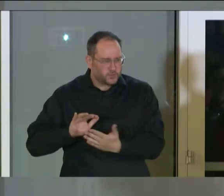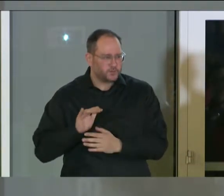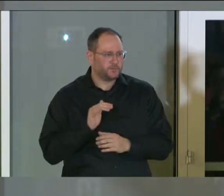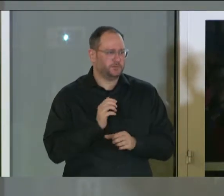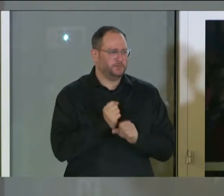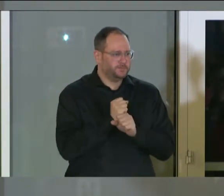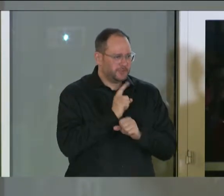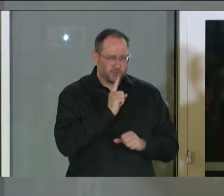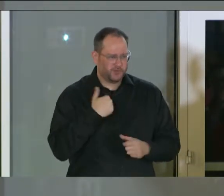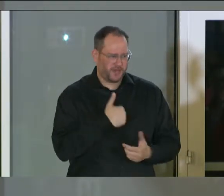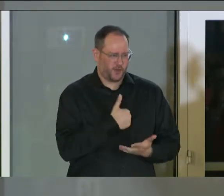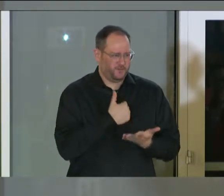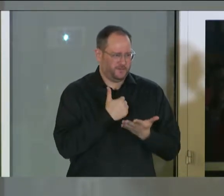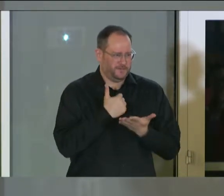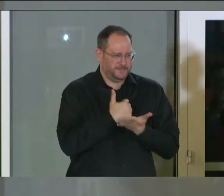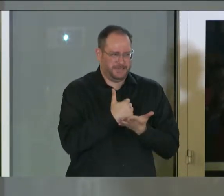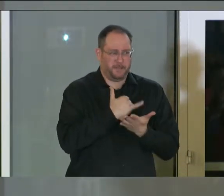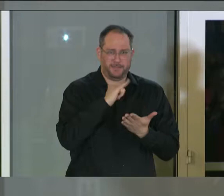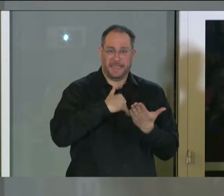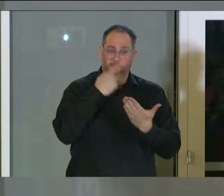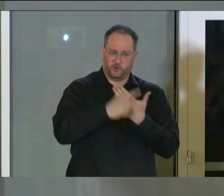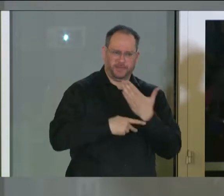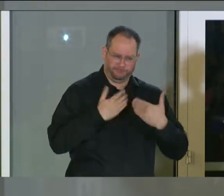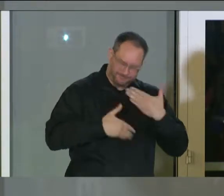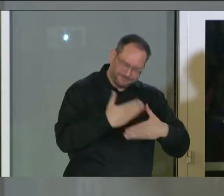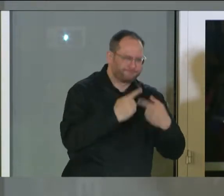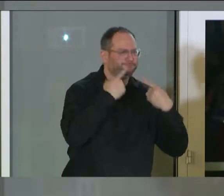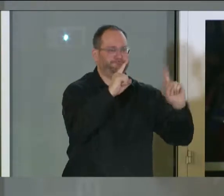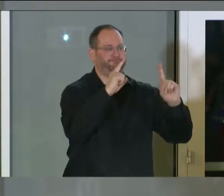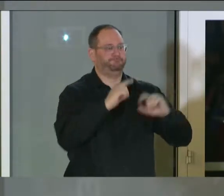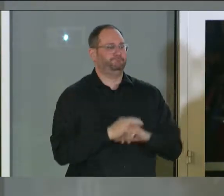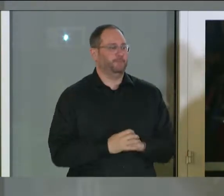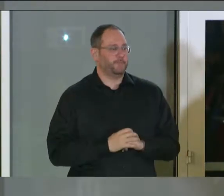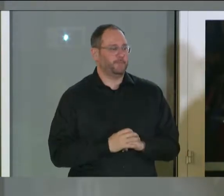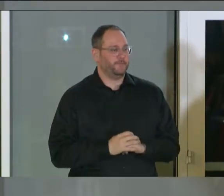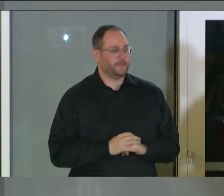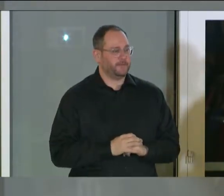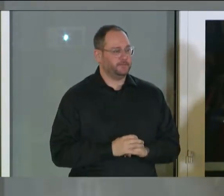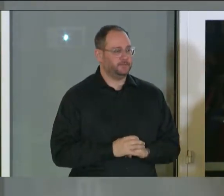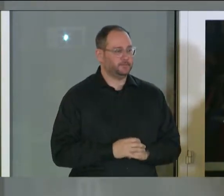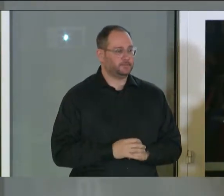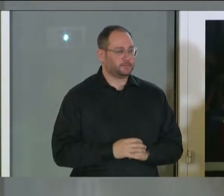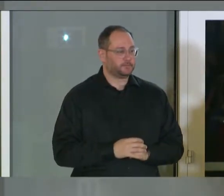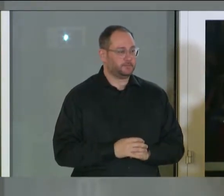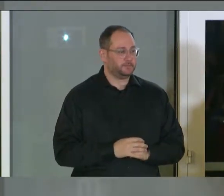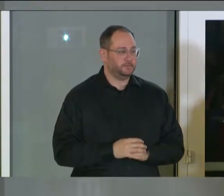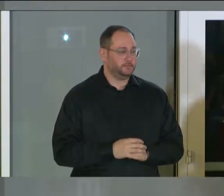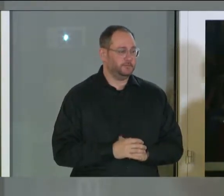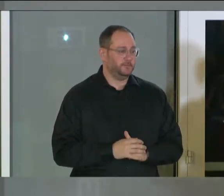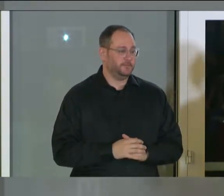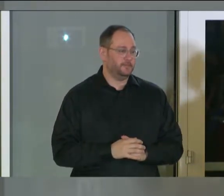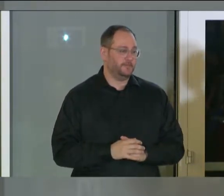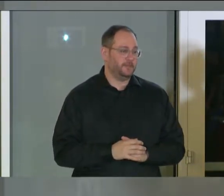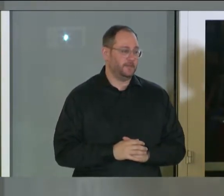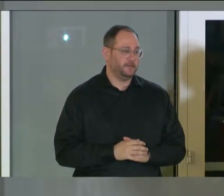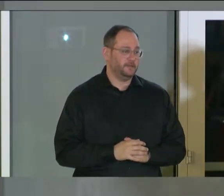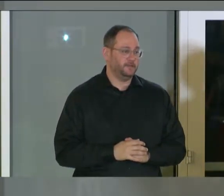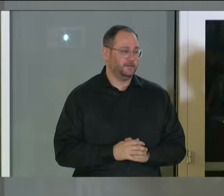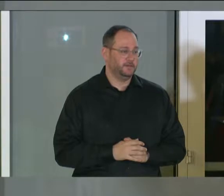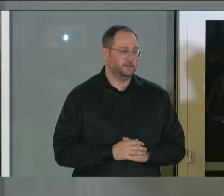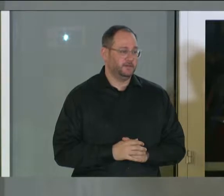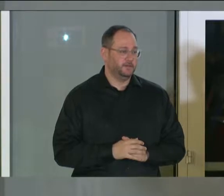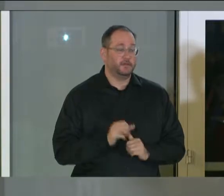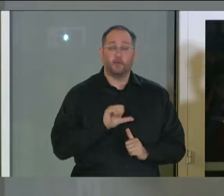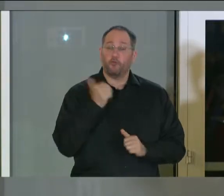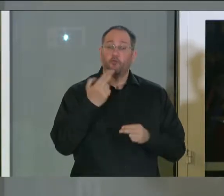DC residents. What I wanted to mention is that with our kind of unexpected